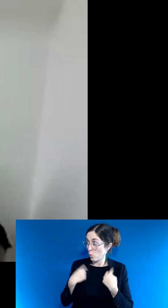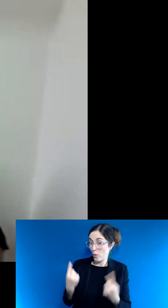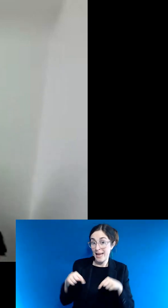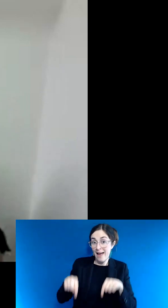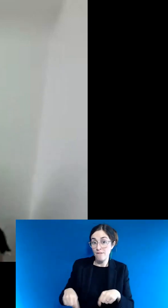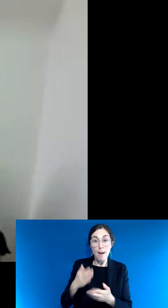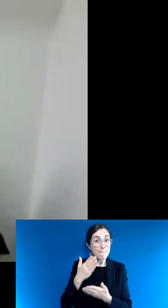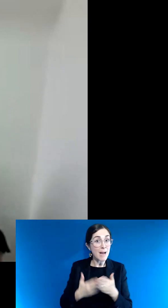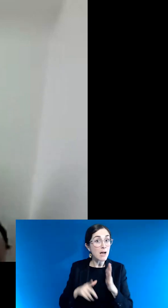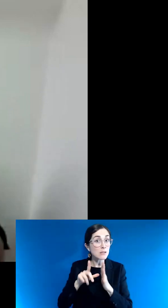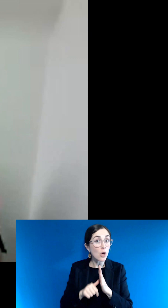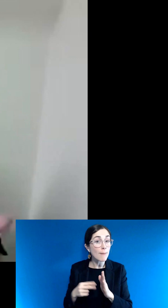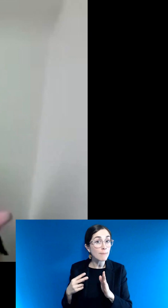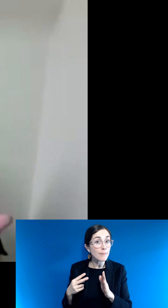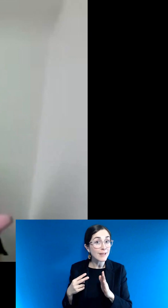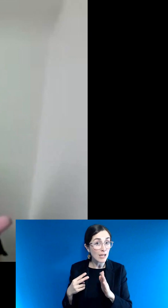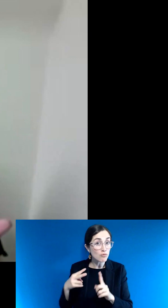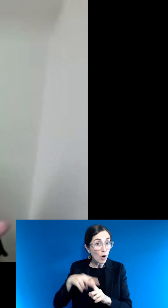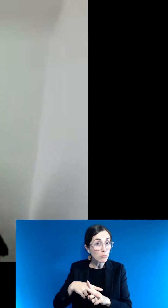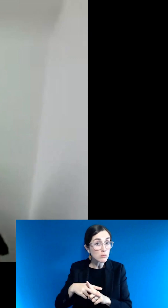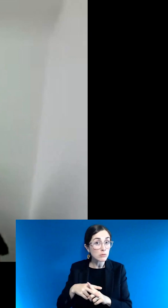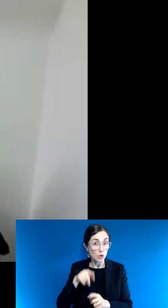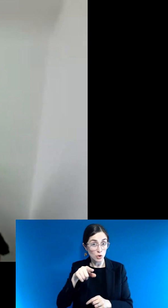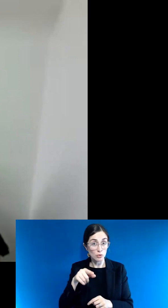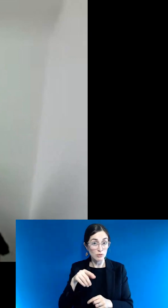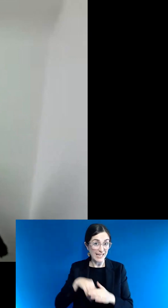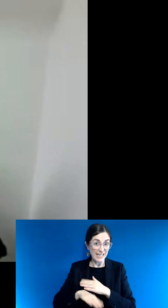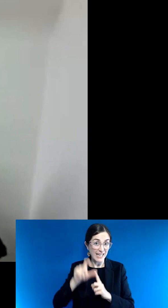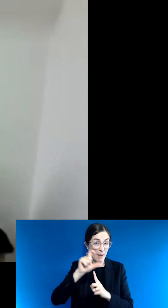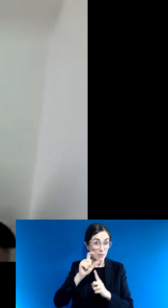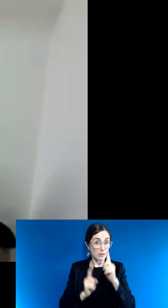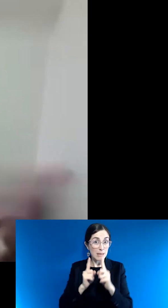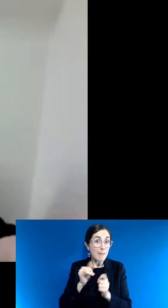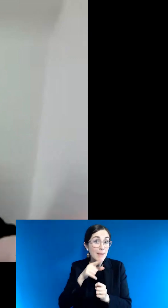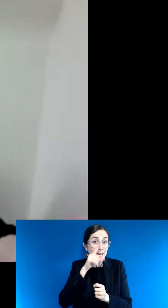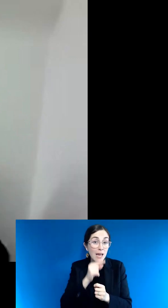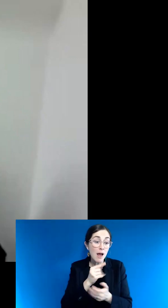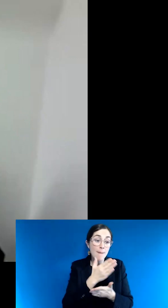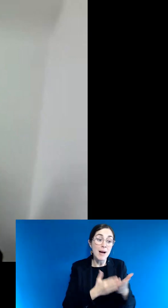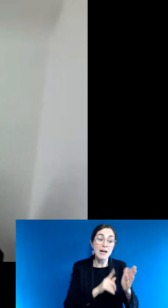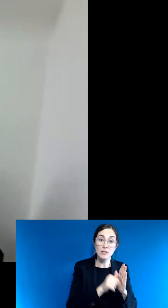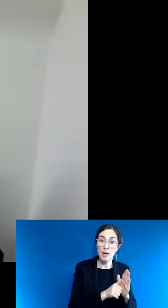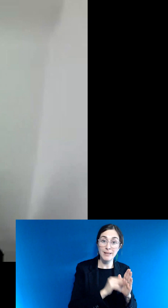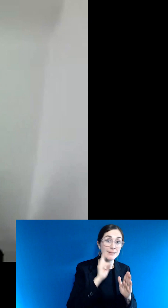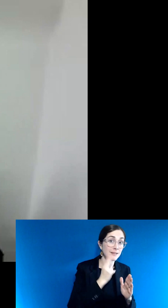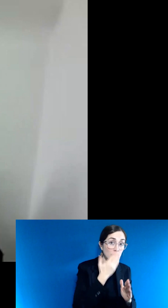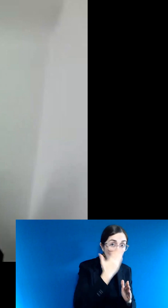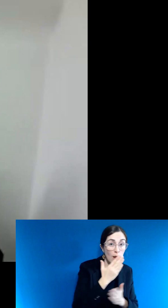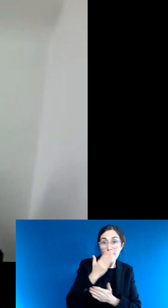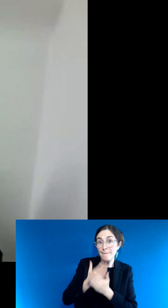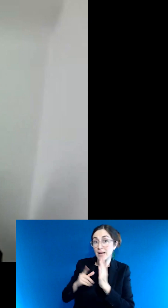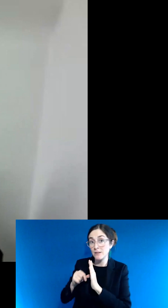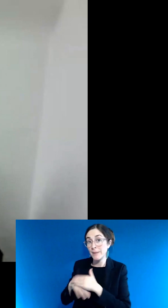offer part-time enrolment. If you're in a capital city, you may want your child part-time in a deaf school is another way to get